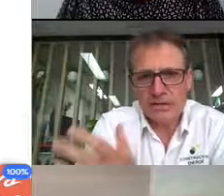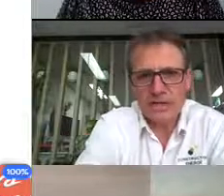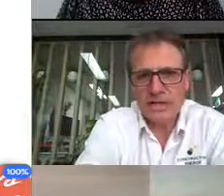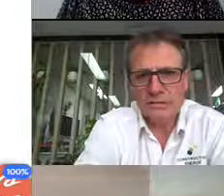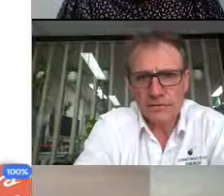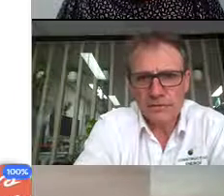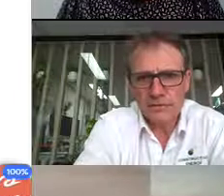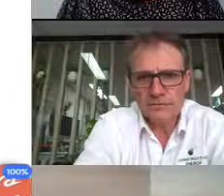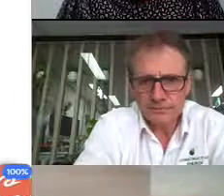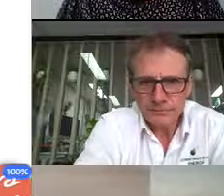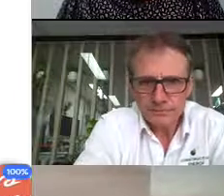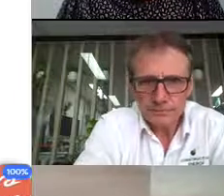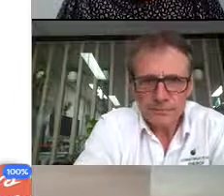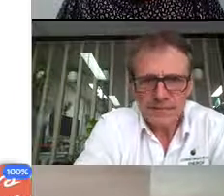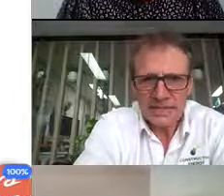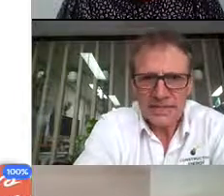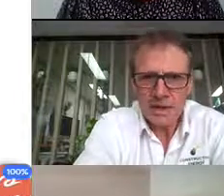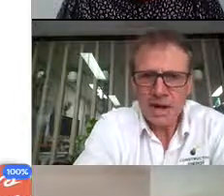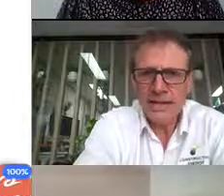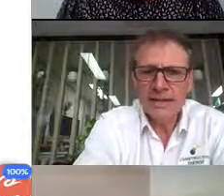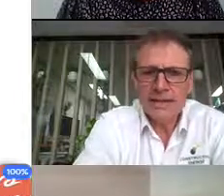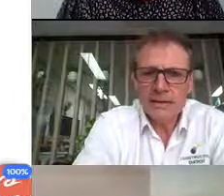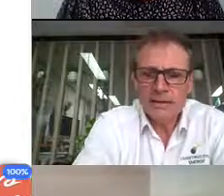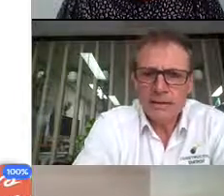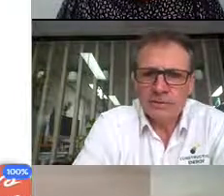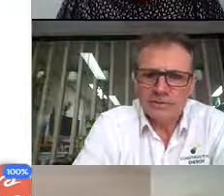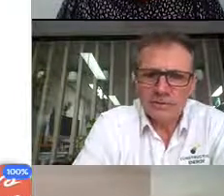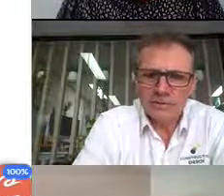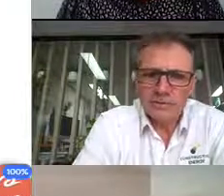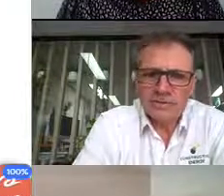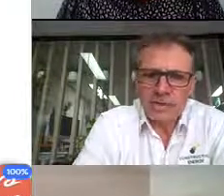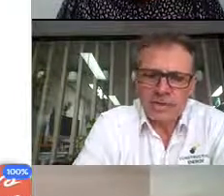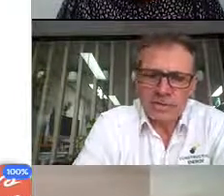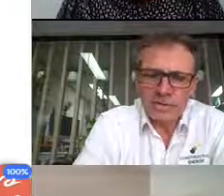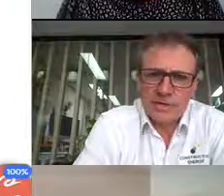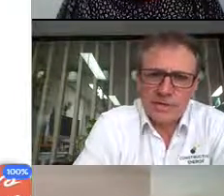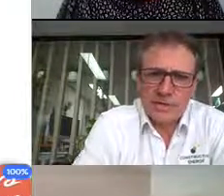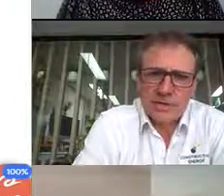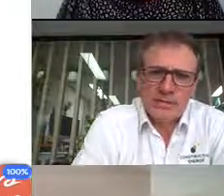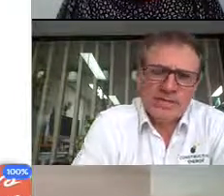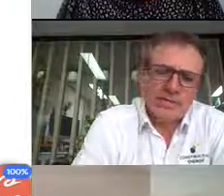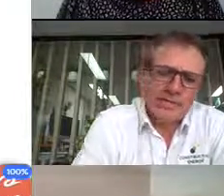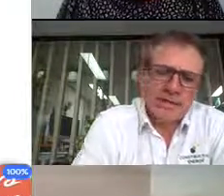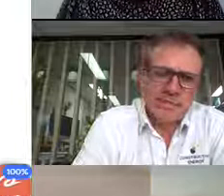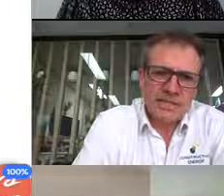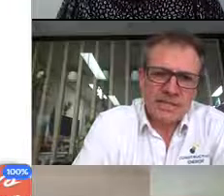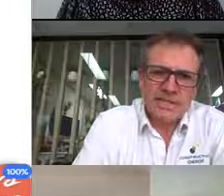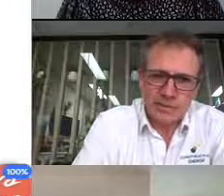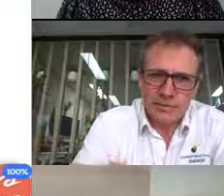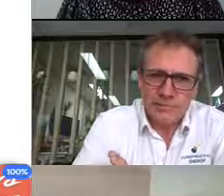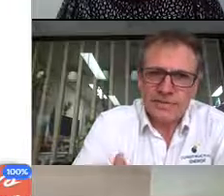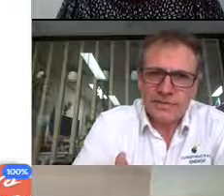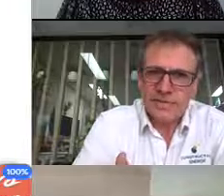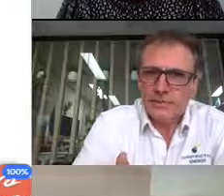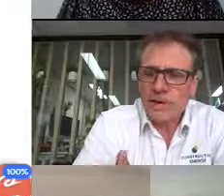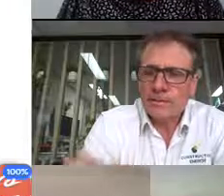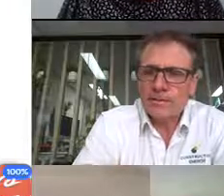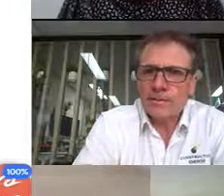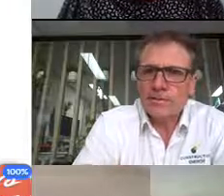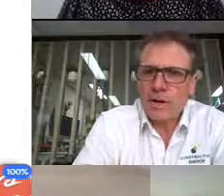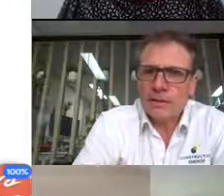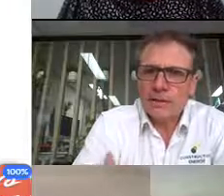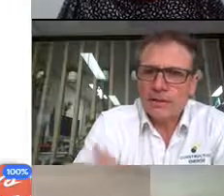That's a key finding, of course. In Mackay, we looked at a virtual scenario there. I mean, to some extent, it could be a